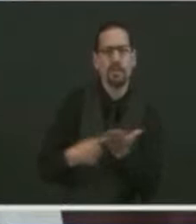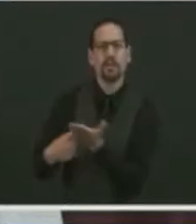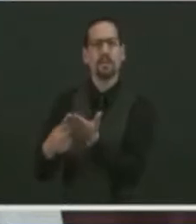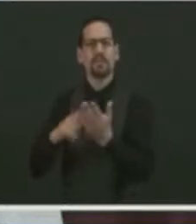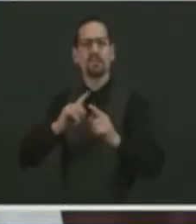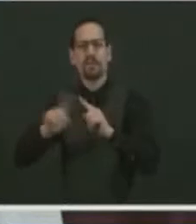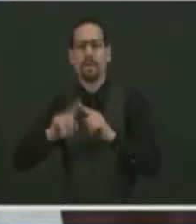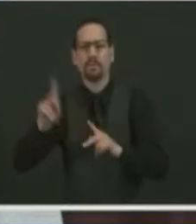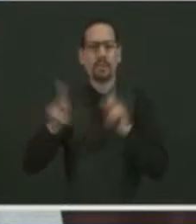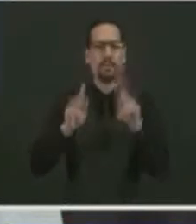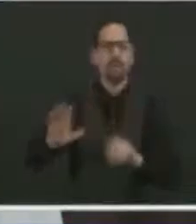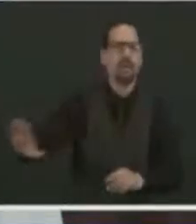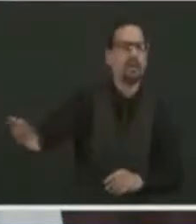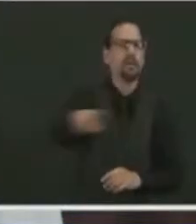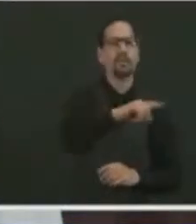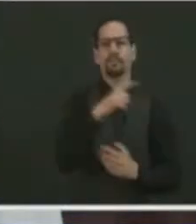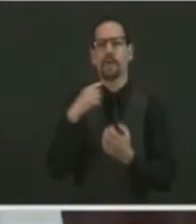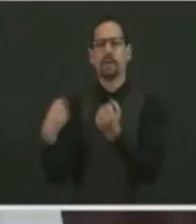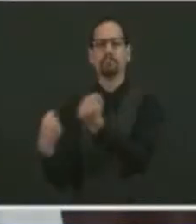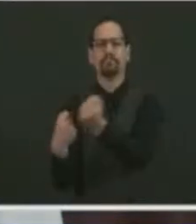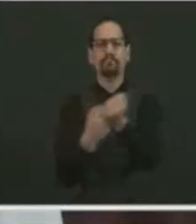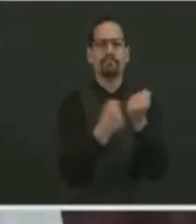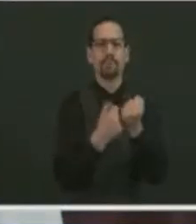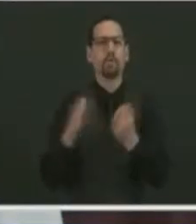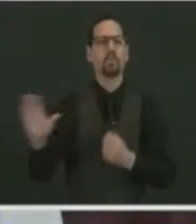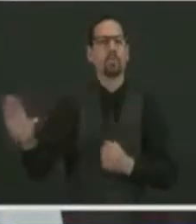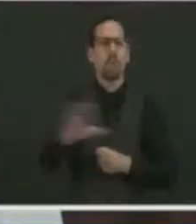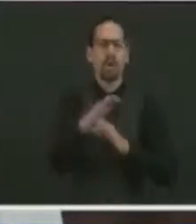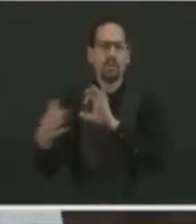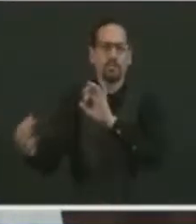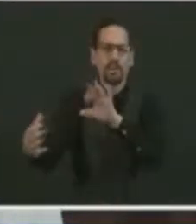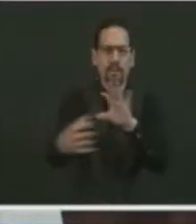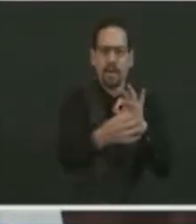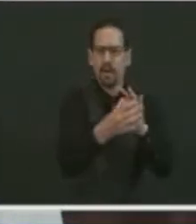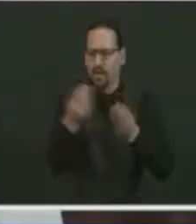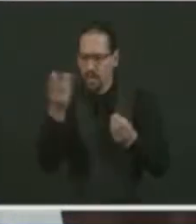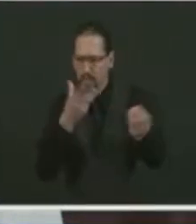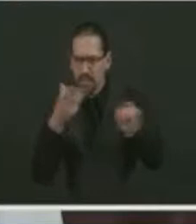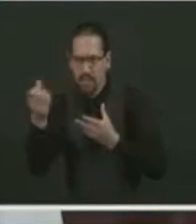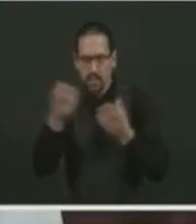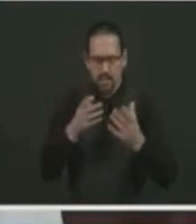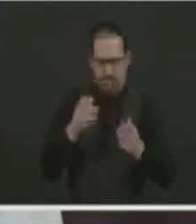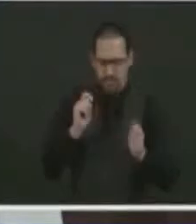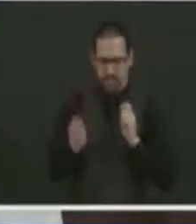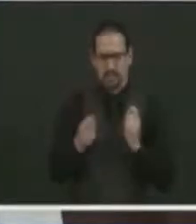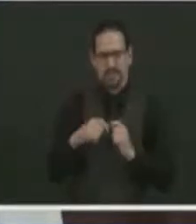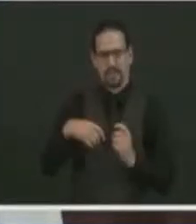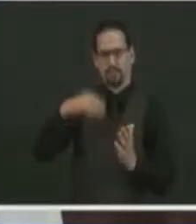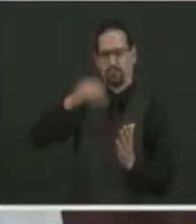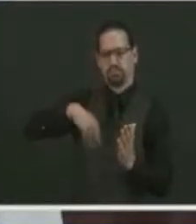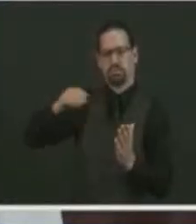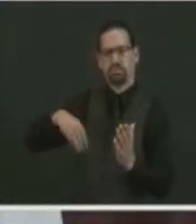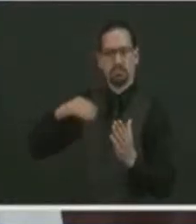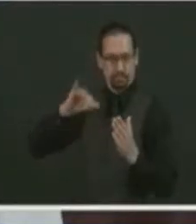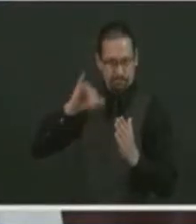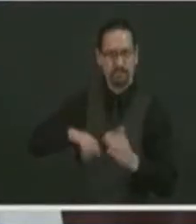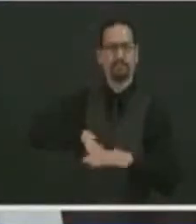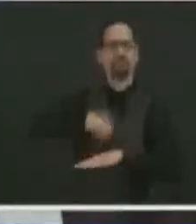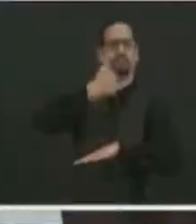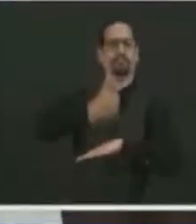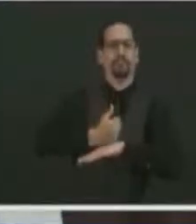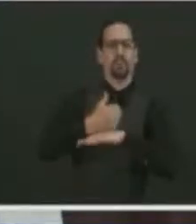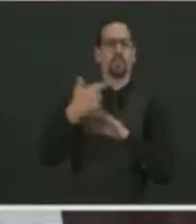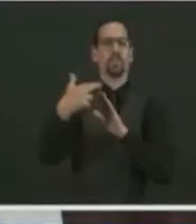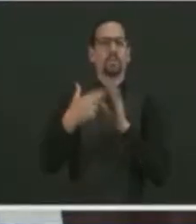that the guidelines went up early this morning. We then had a Facebook town hall, and then where we heard